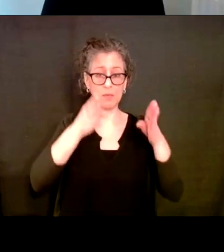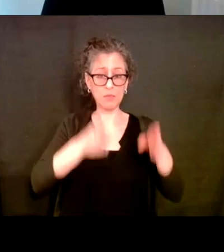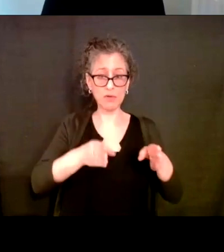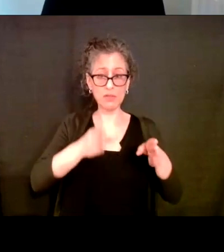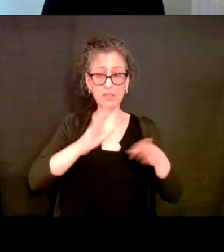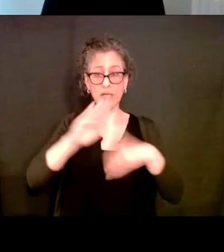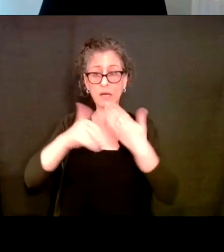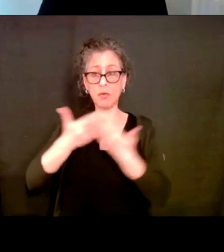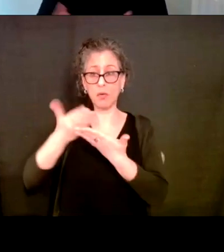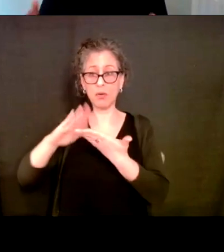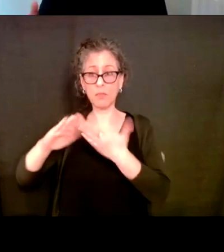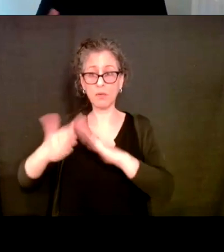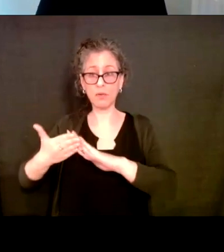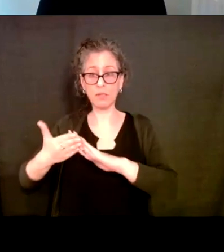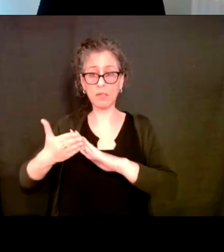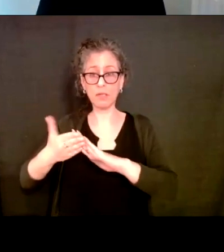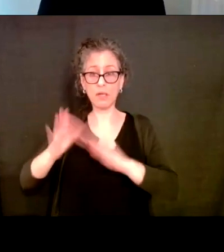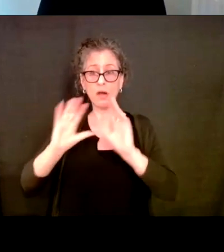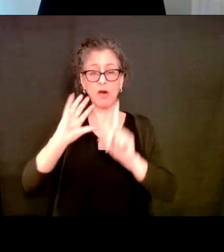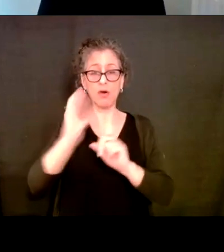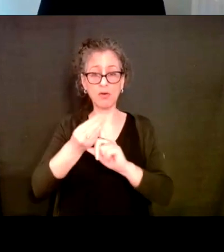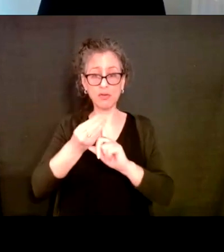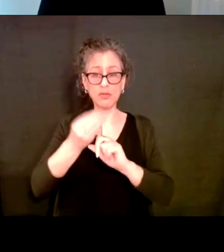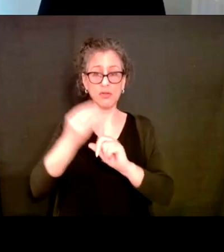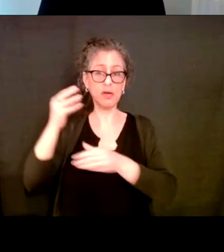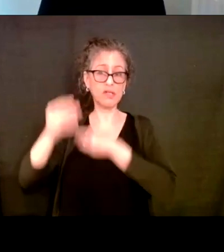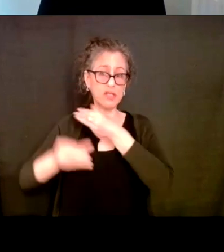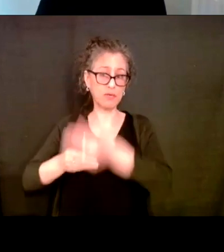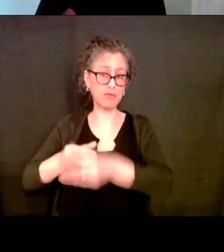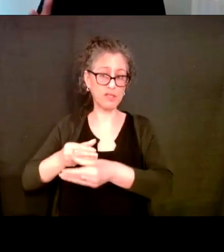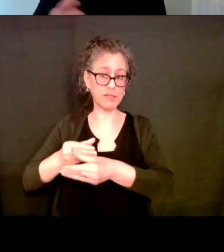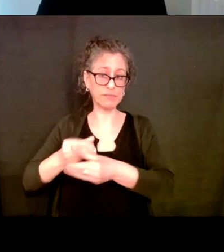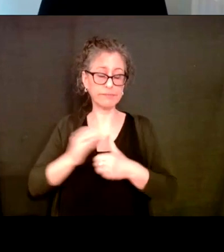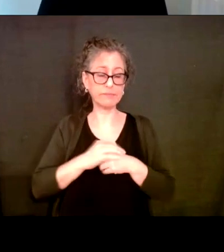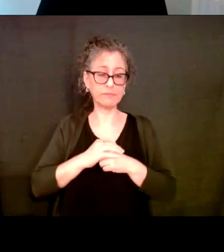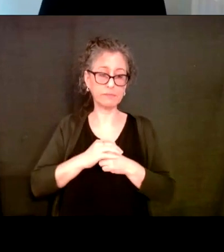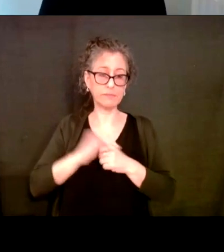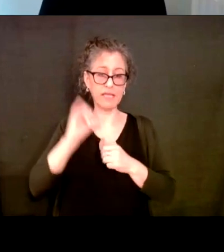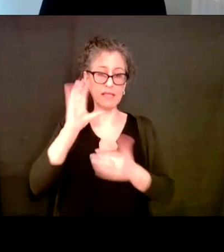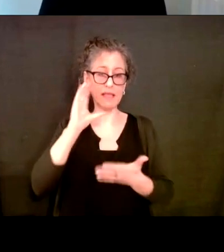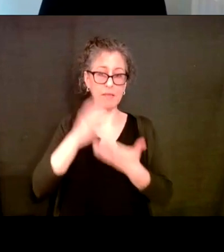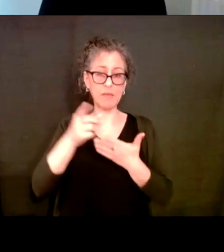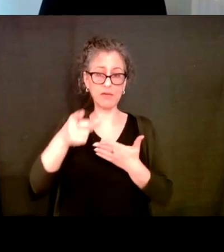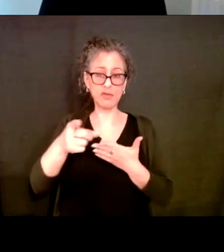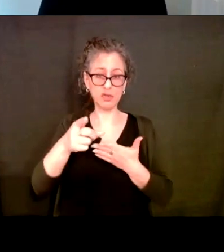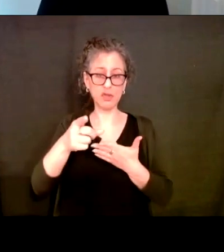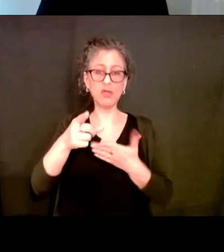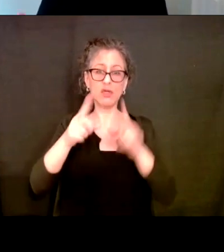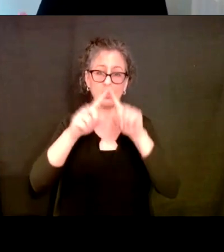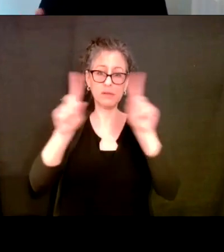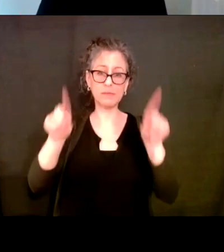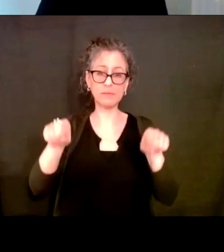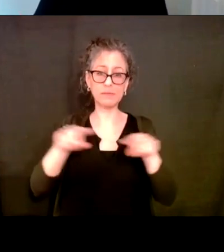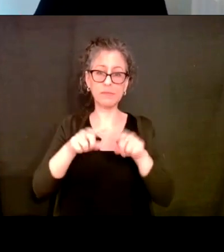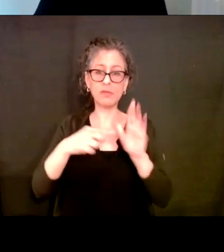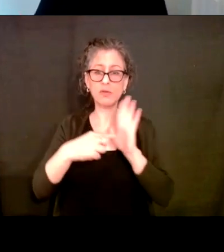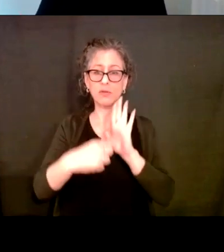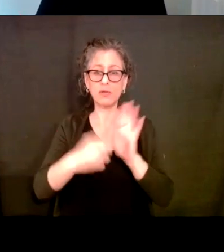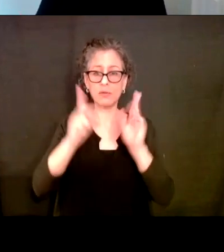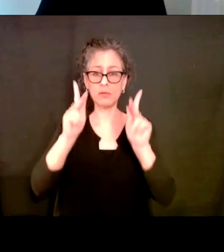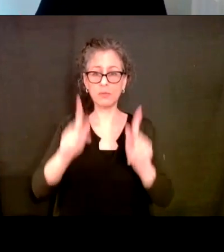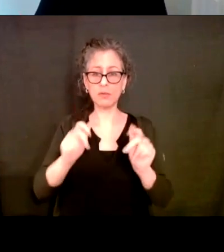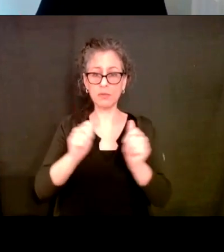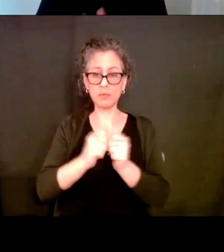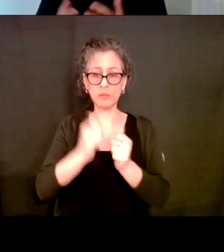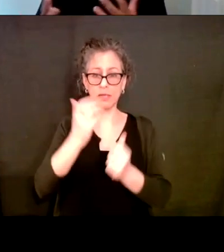entire community, a culture, a generation. The picture on this slide shows a person with their